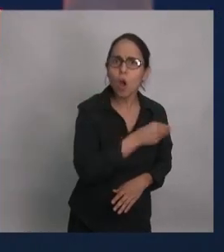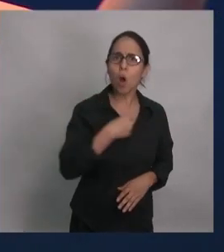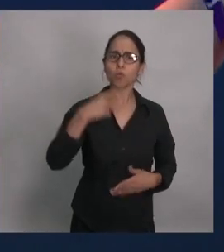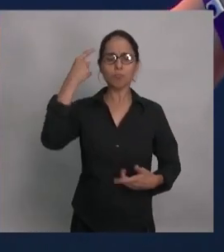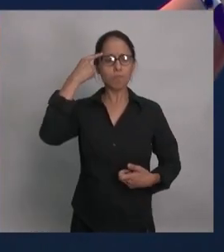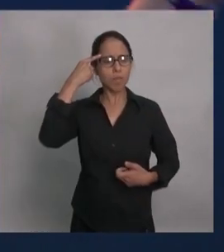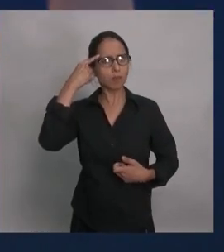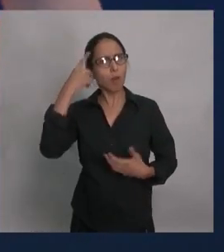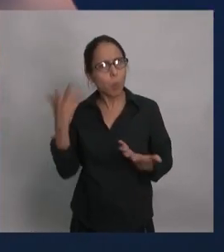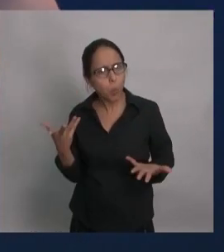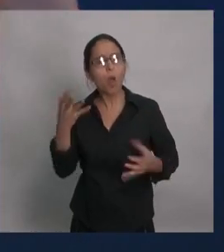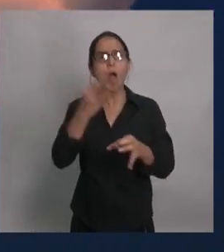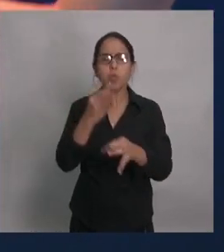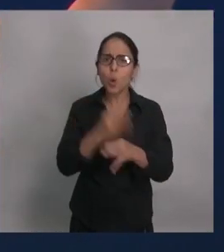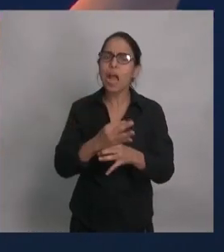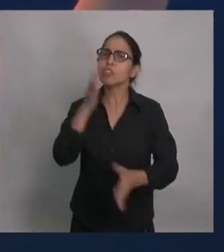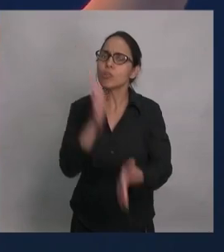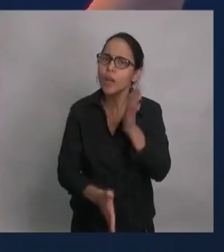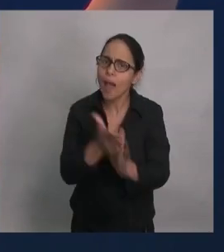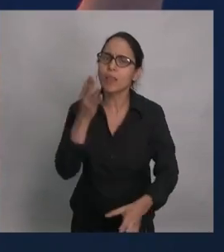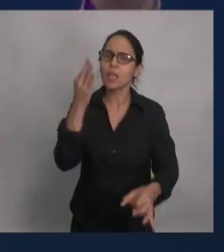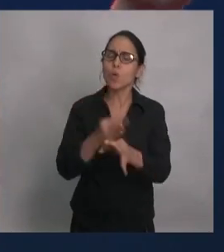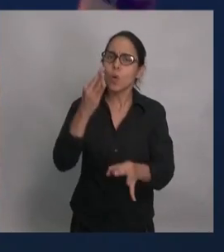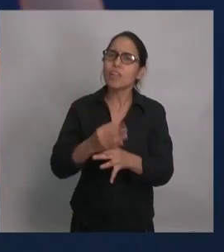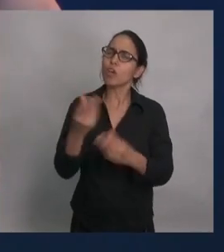free education, free education, public education.